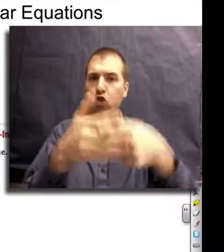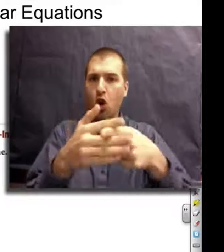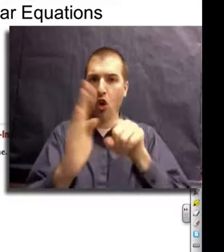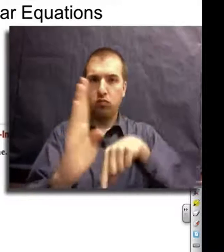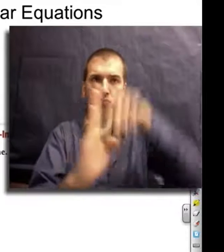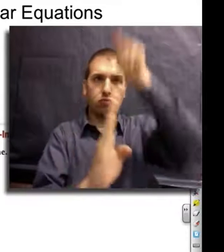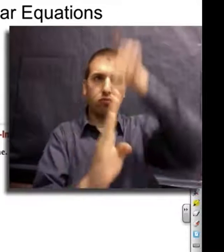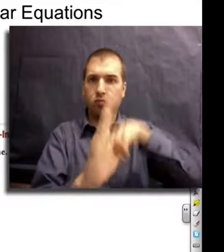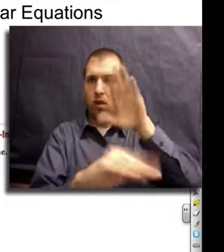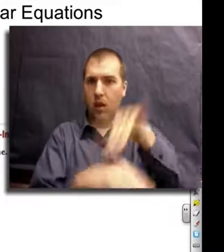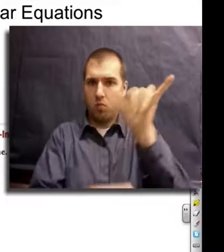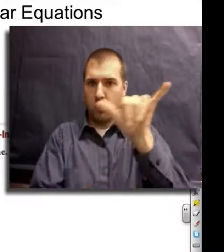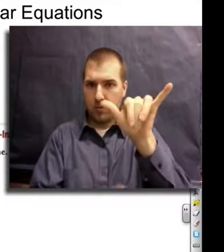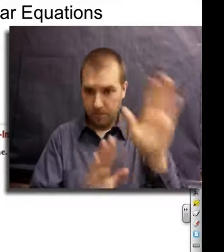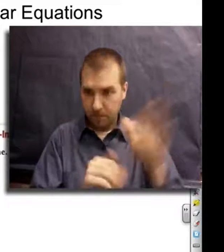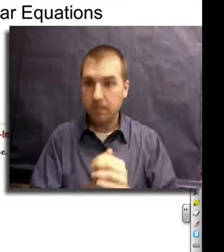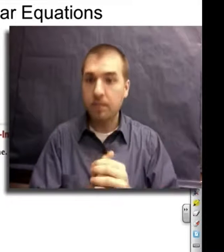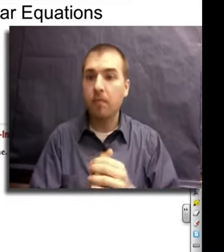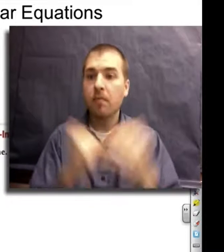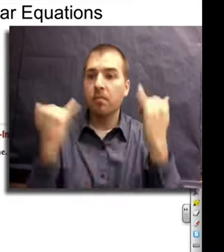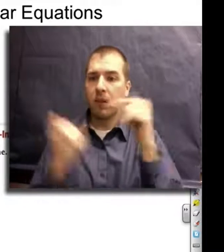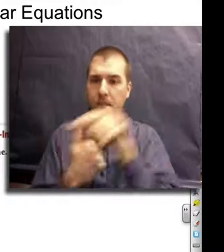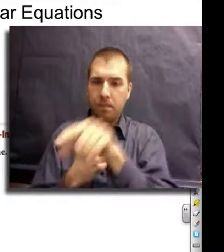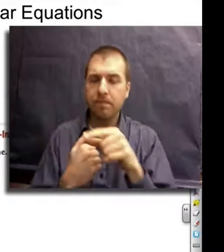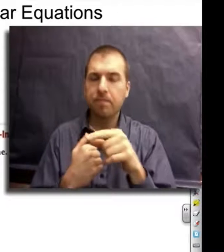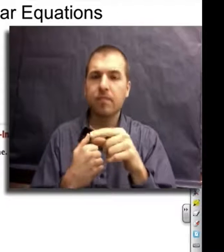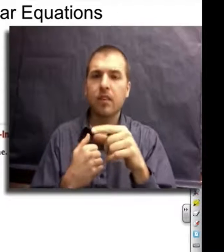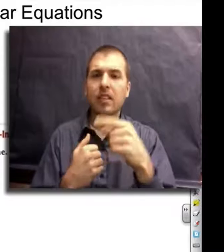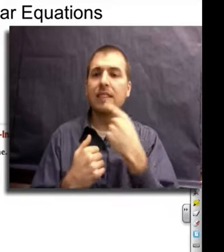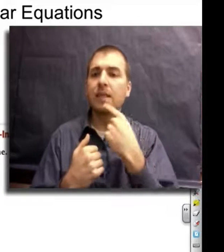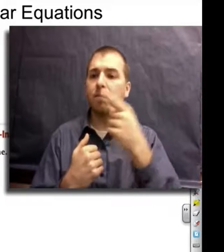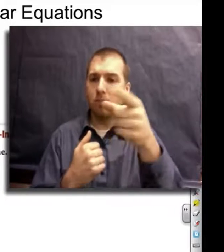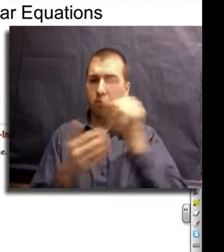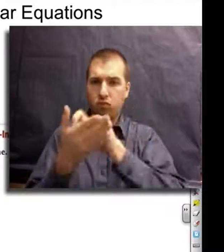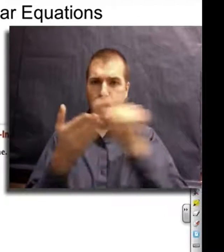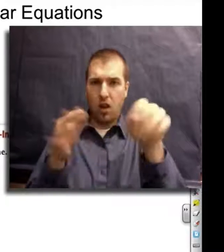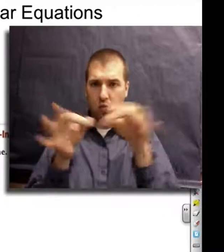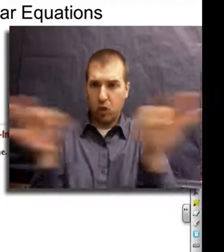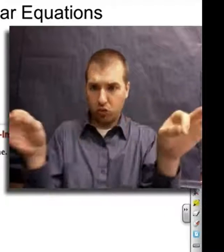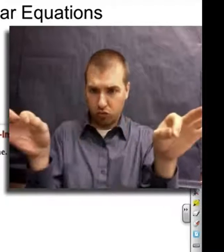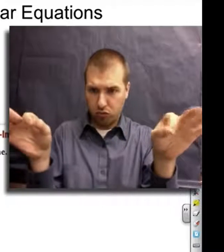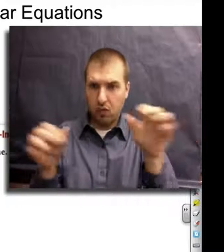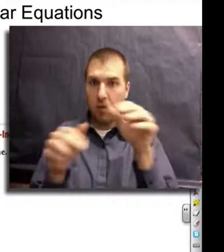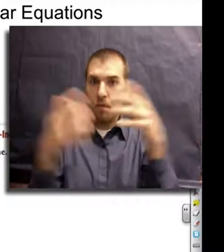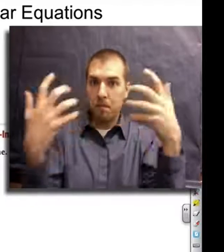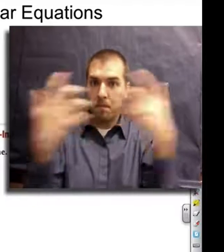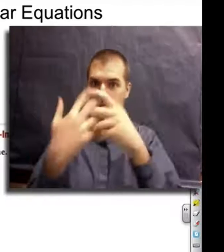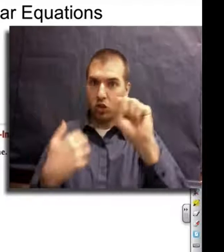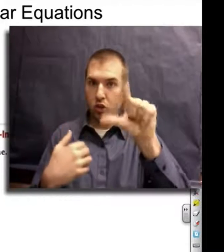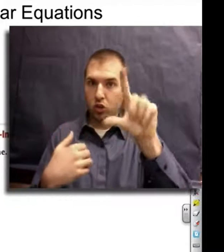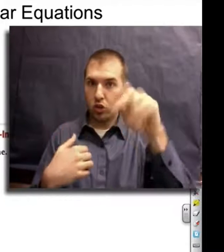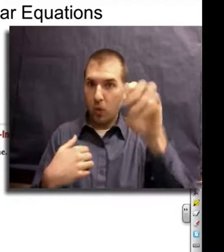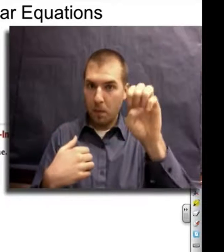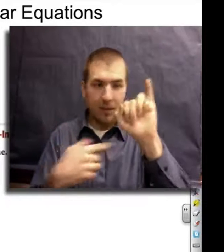B is on the y-axis, and so we see written